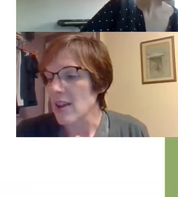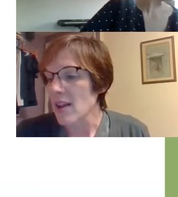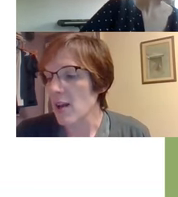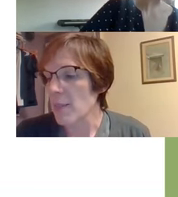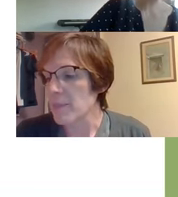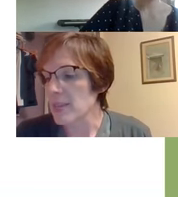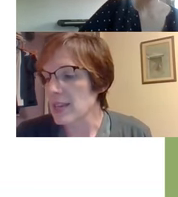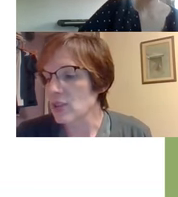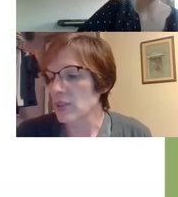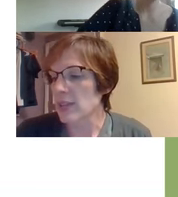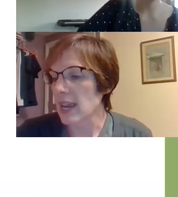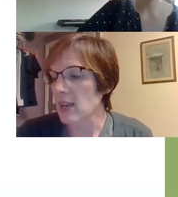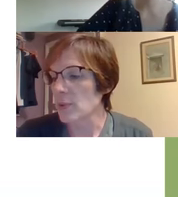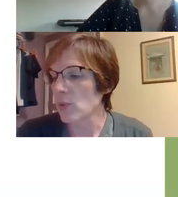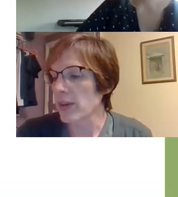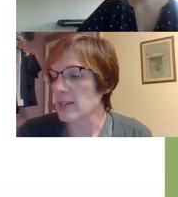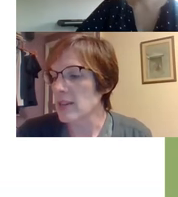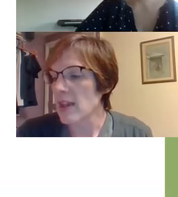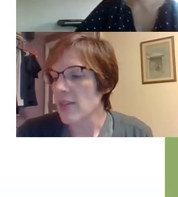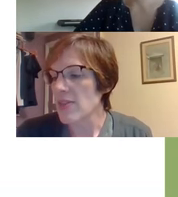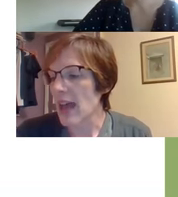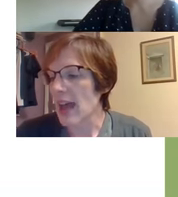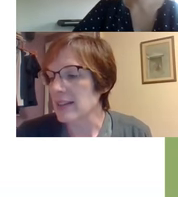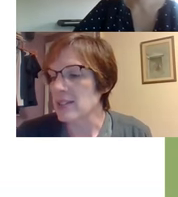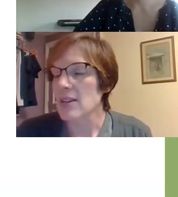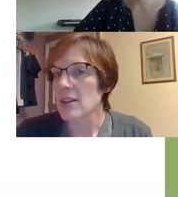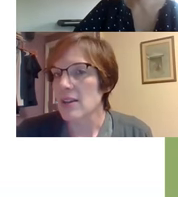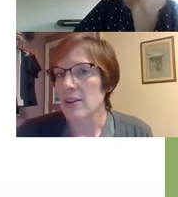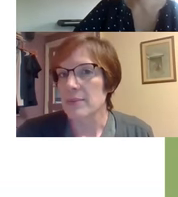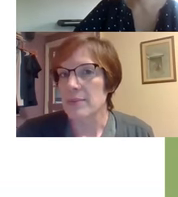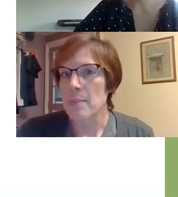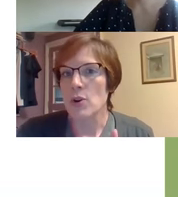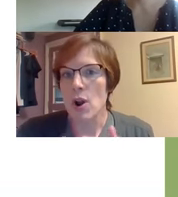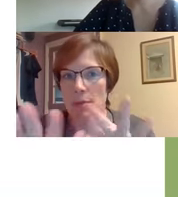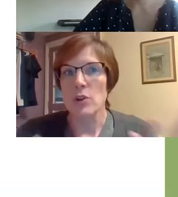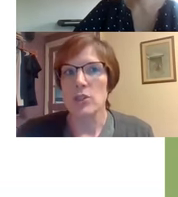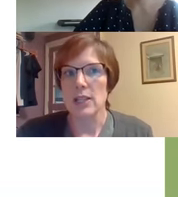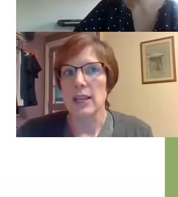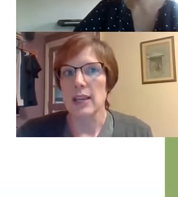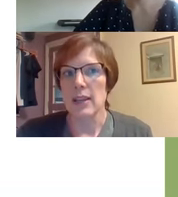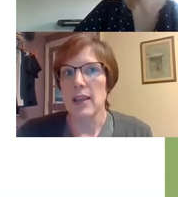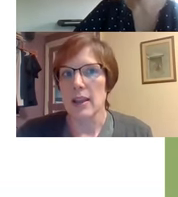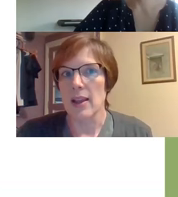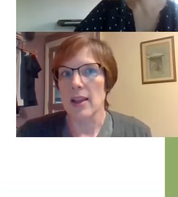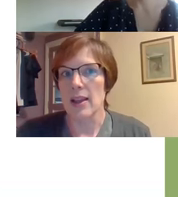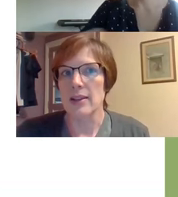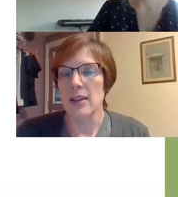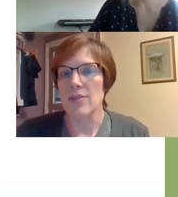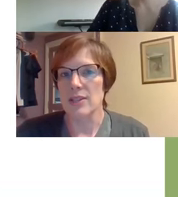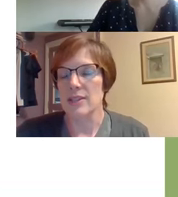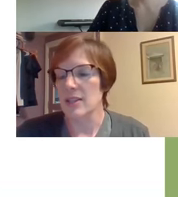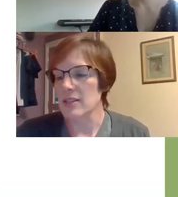And these are the cannabinoids that are mostly